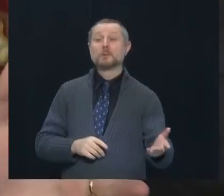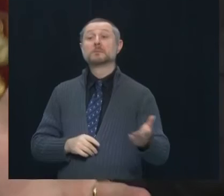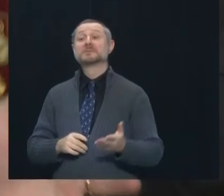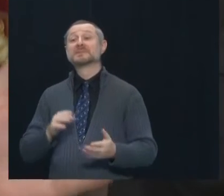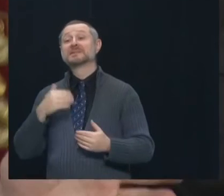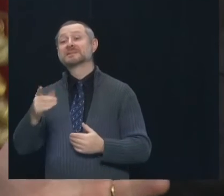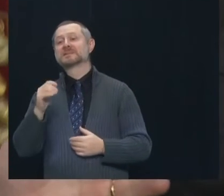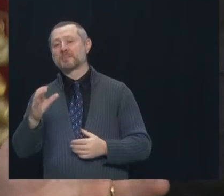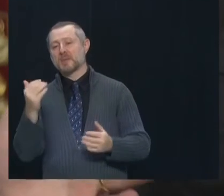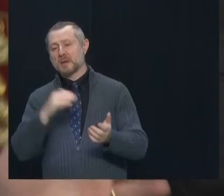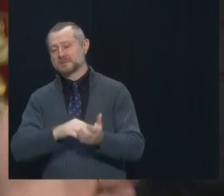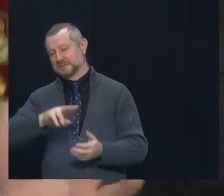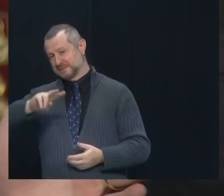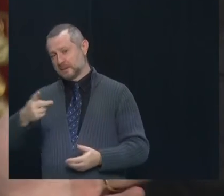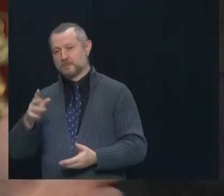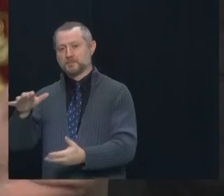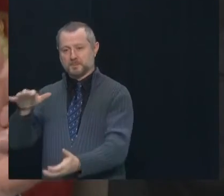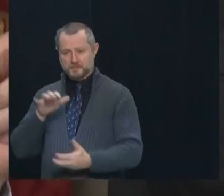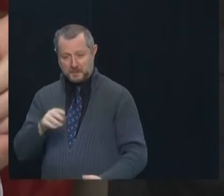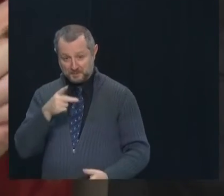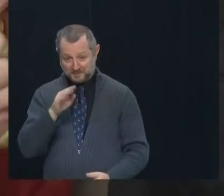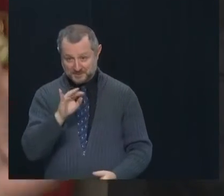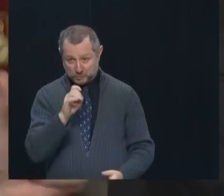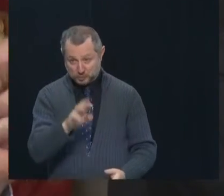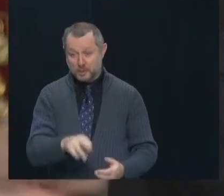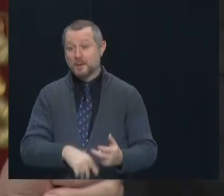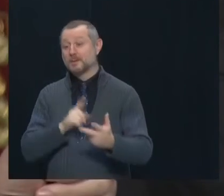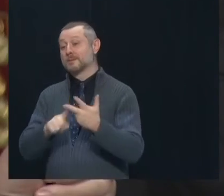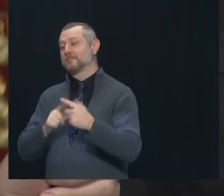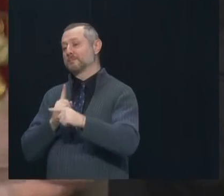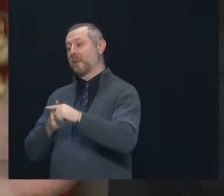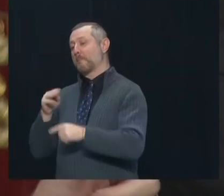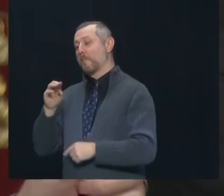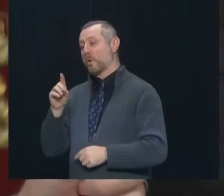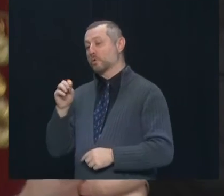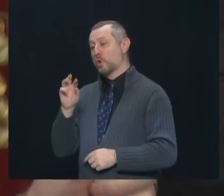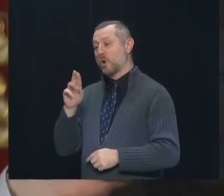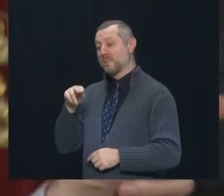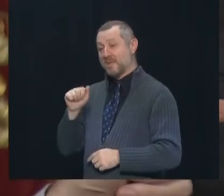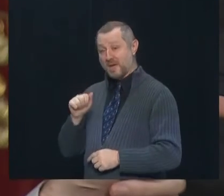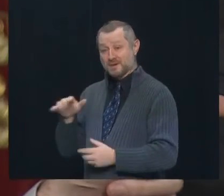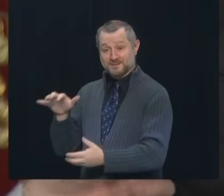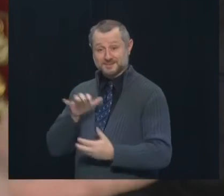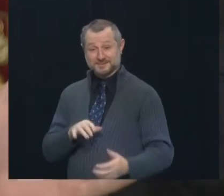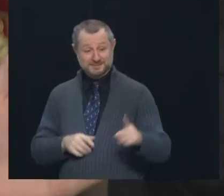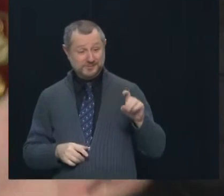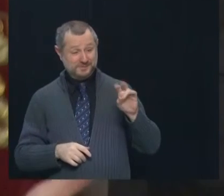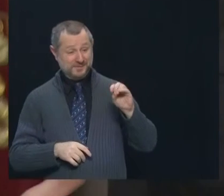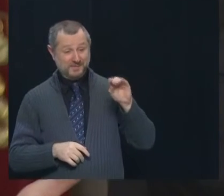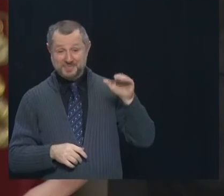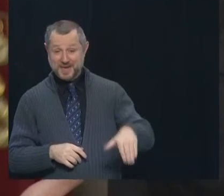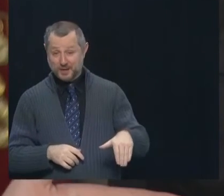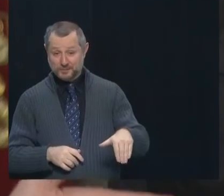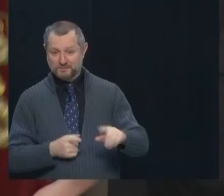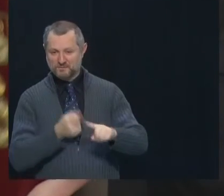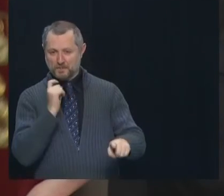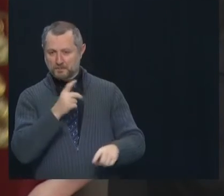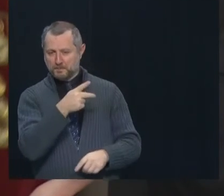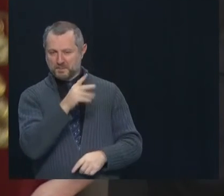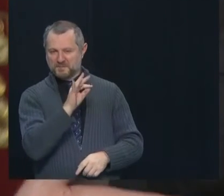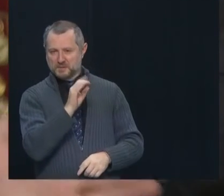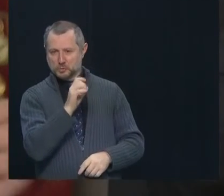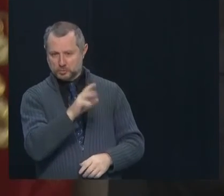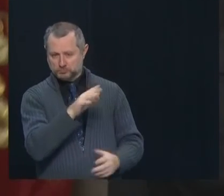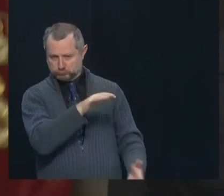then we expect a Moderna allocation as well. So this is just the first tranche of Pfizer to New York. It's 170,000 doses